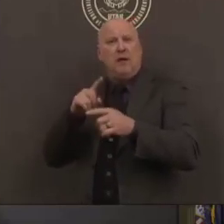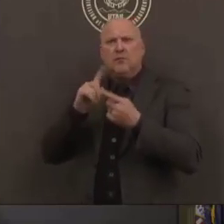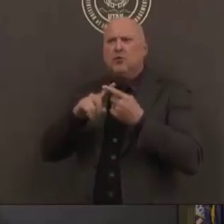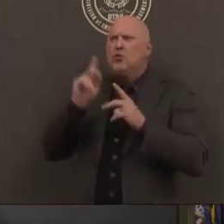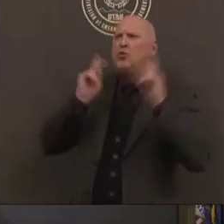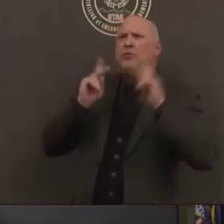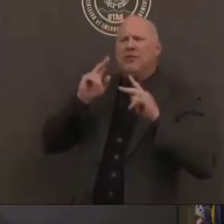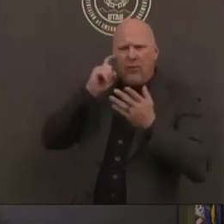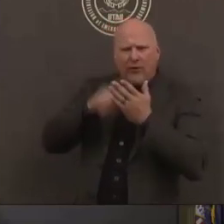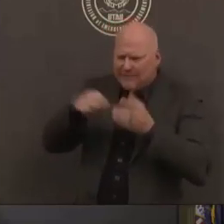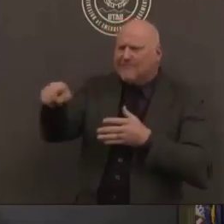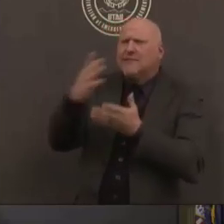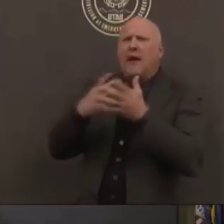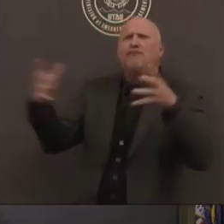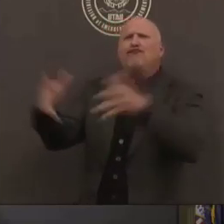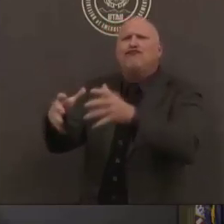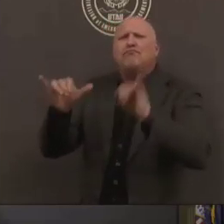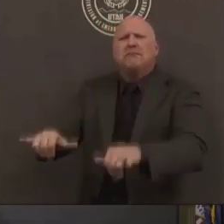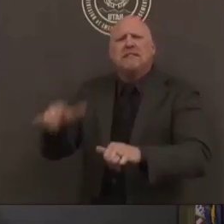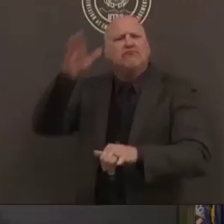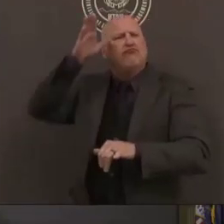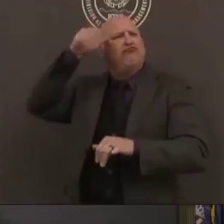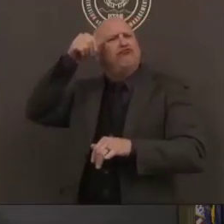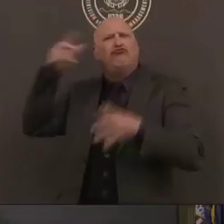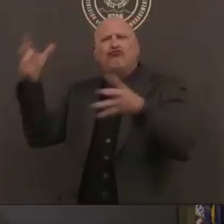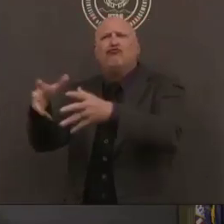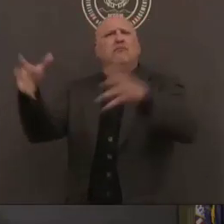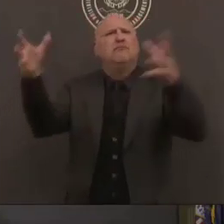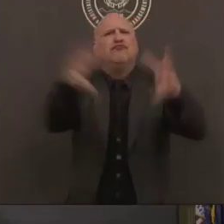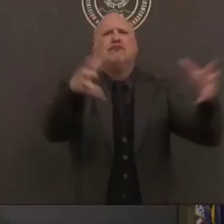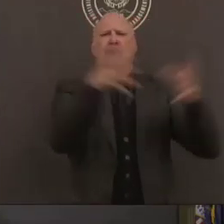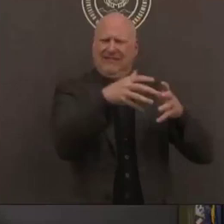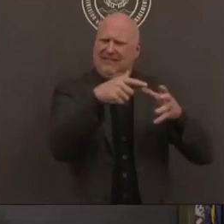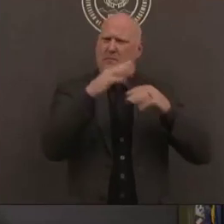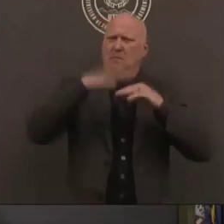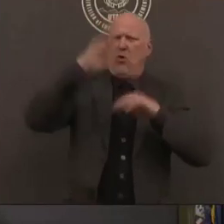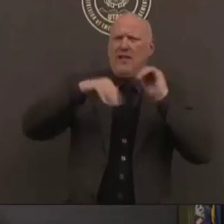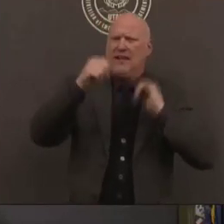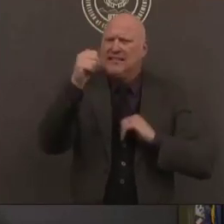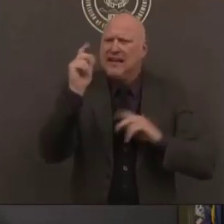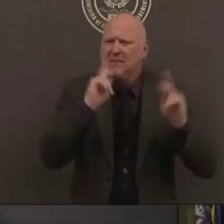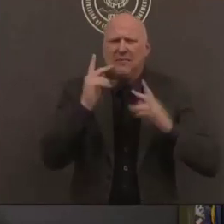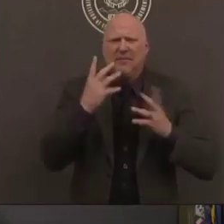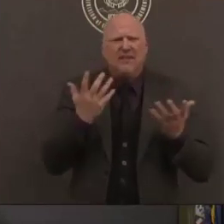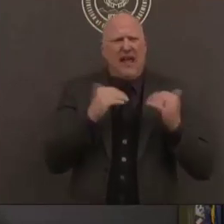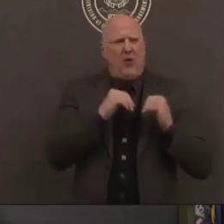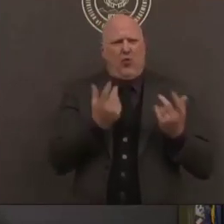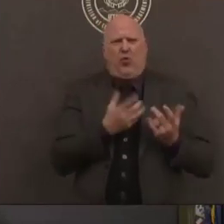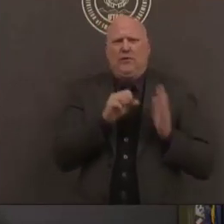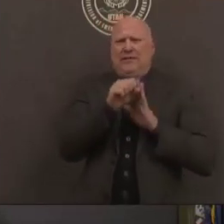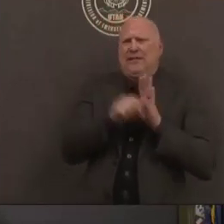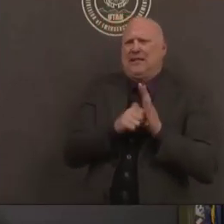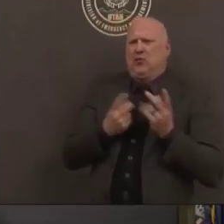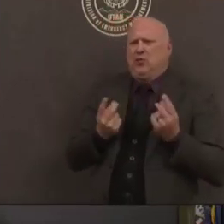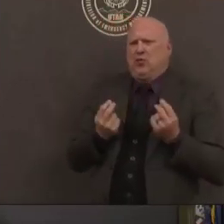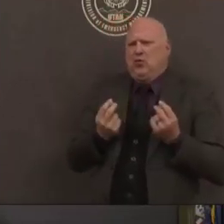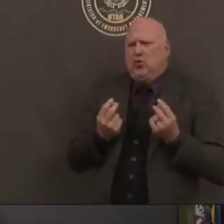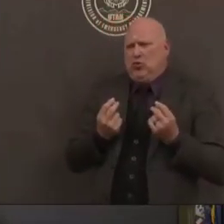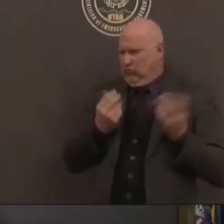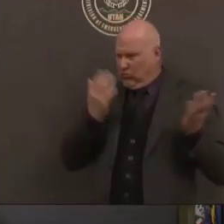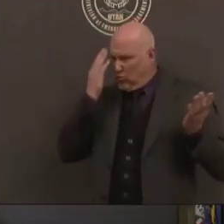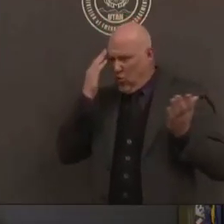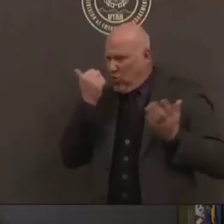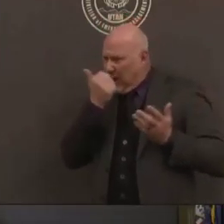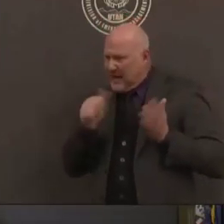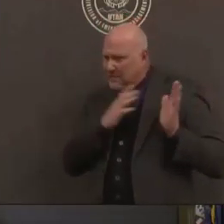health orders on constitutional basis. How does the state respond to that? And, do you have any kind of a plan if people start